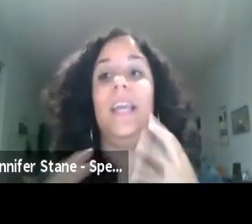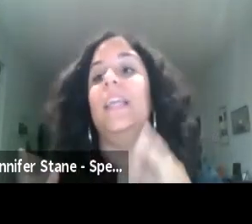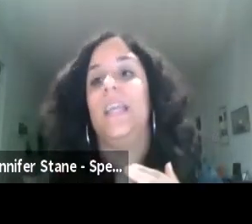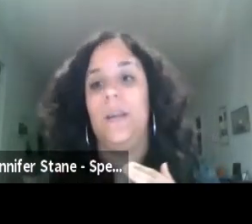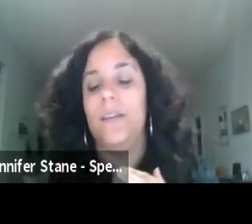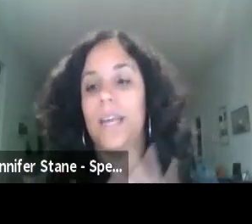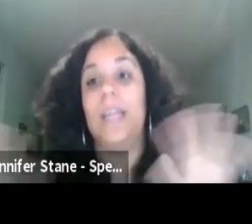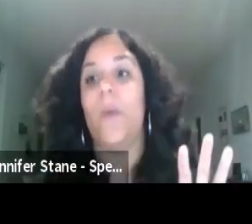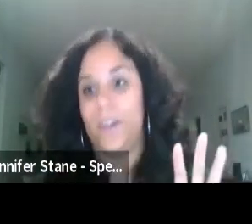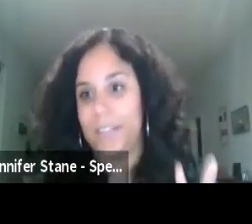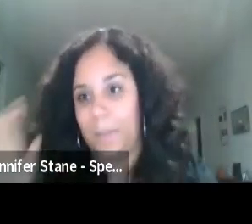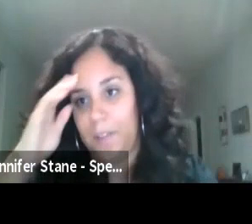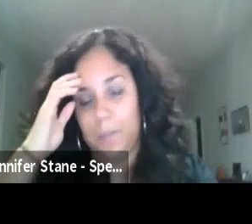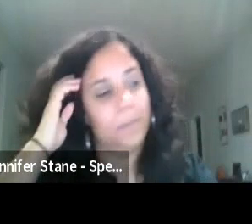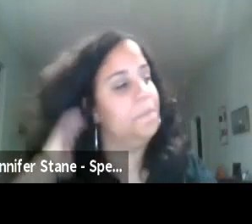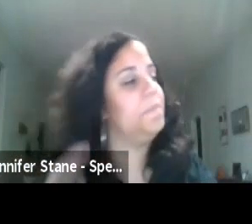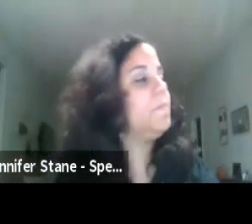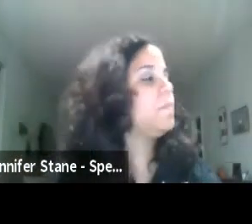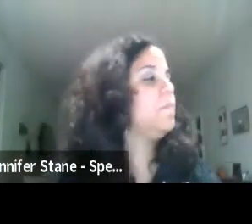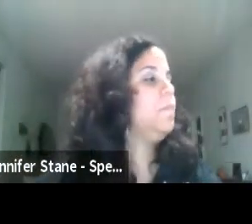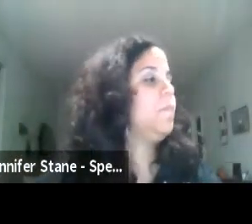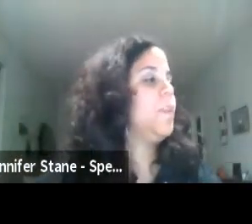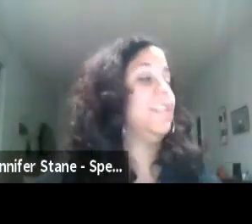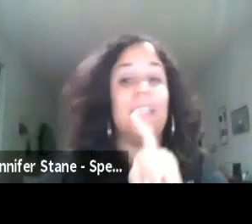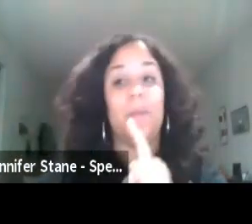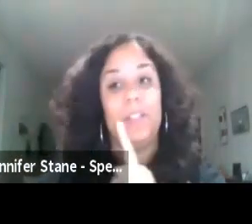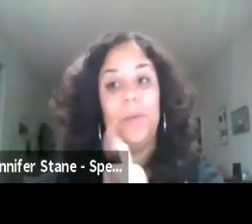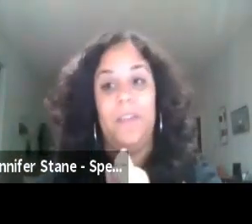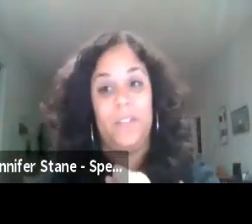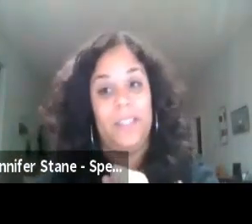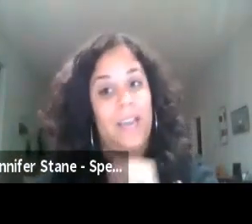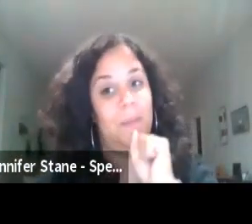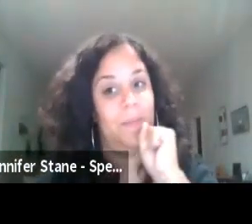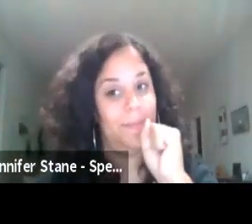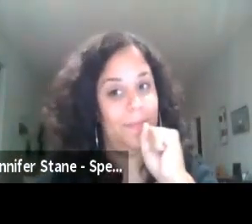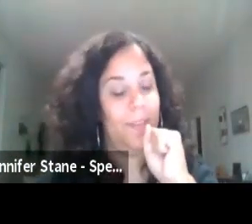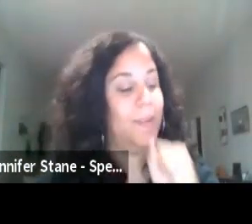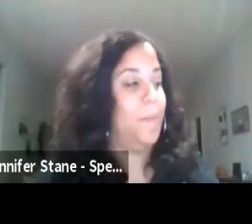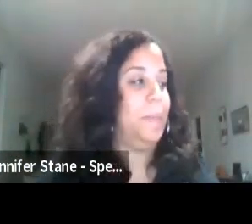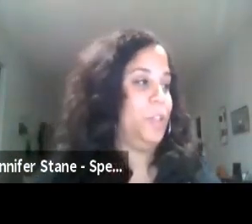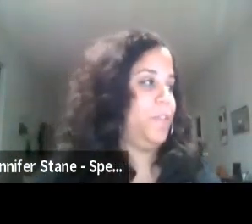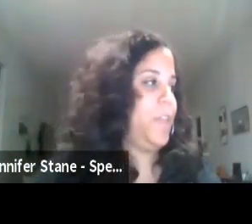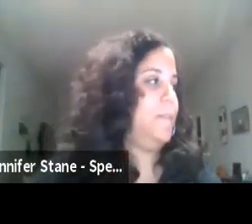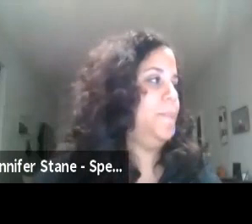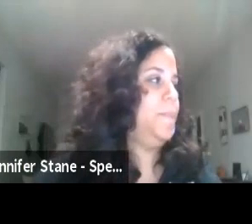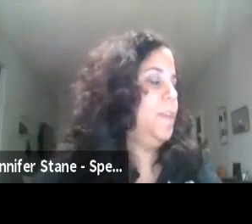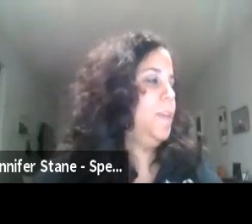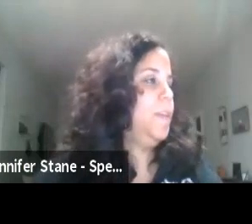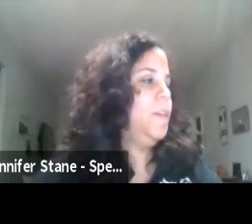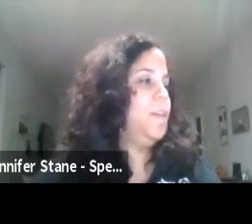it in any way or time possible. Celebrate the small victories. I'm a big pusher for